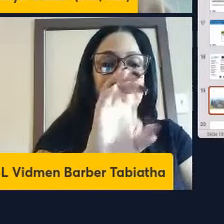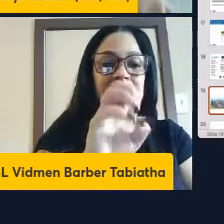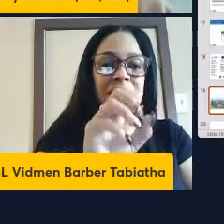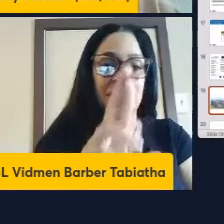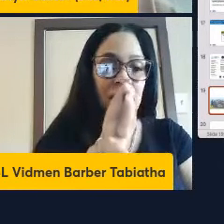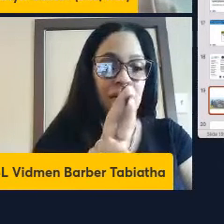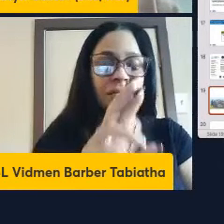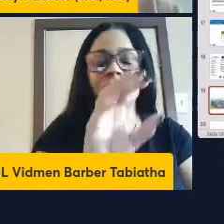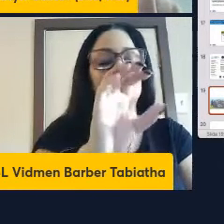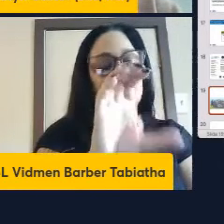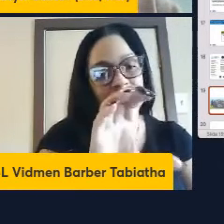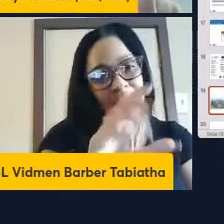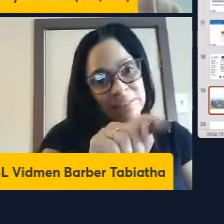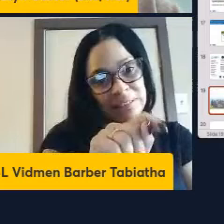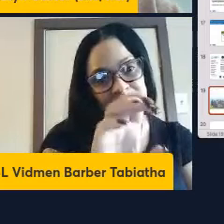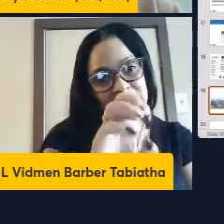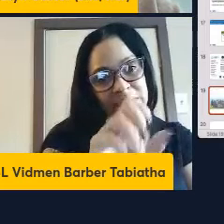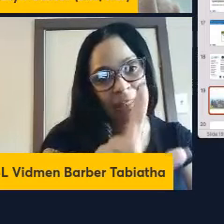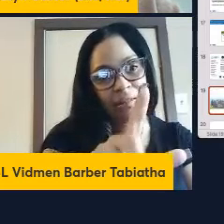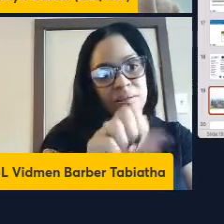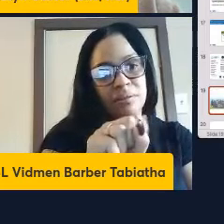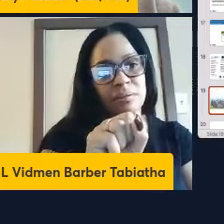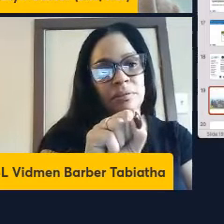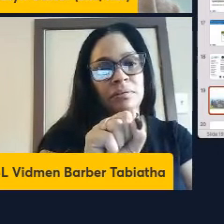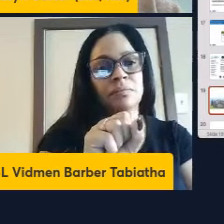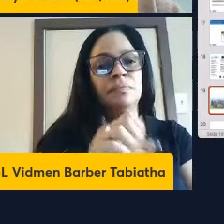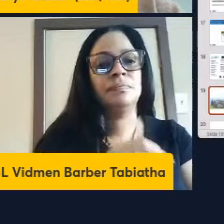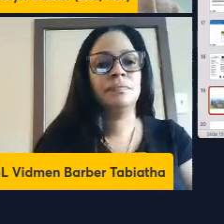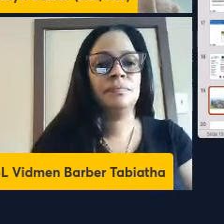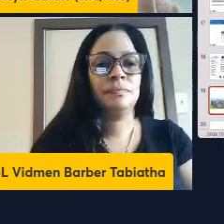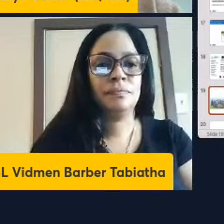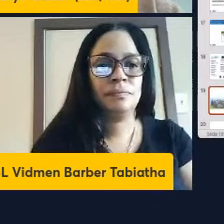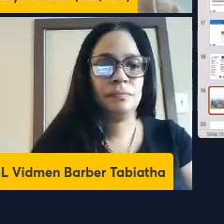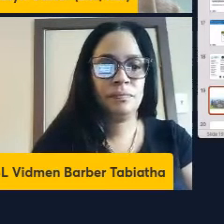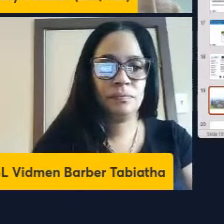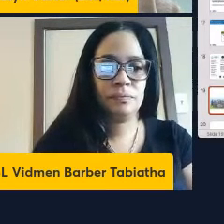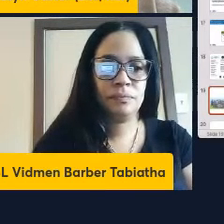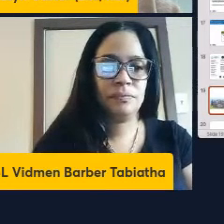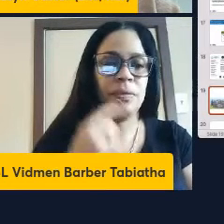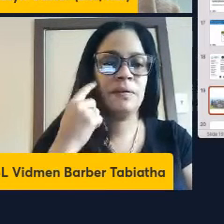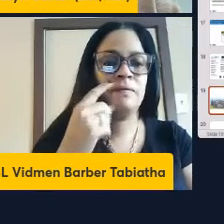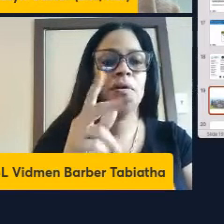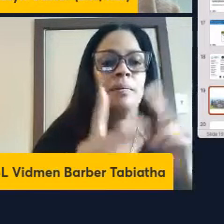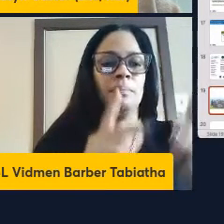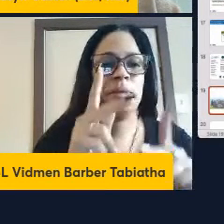that may be driving some of this TCRs that are associated with progressors.